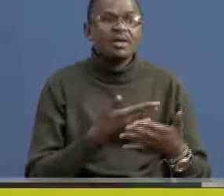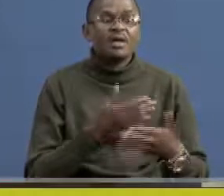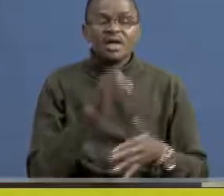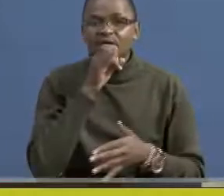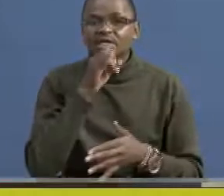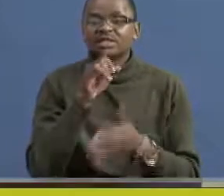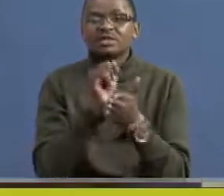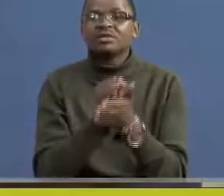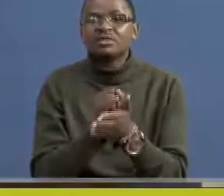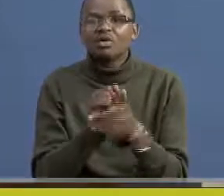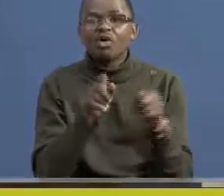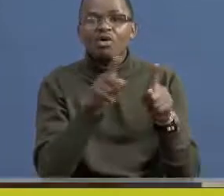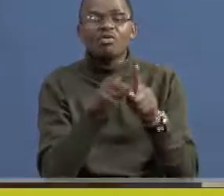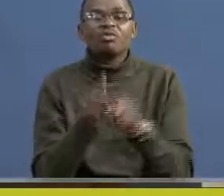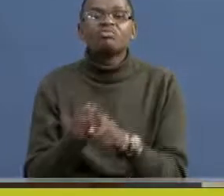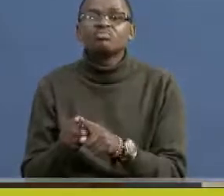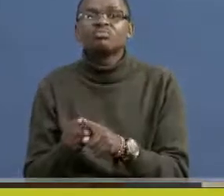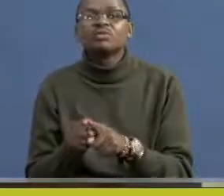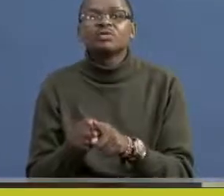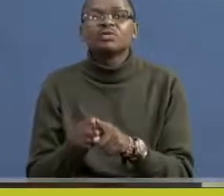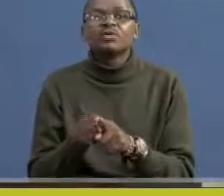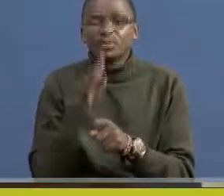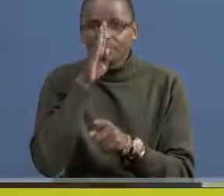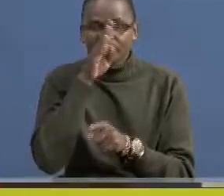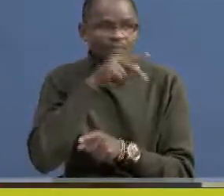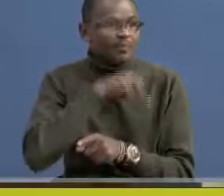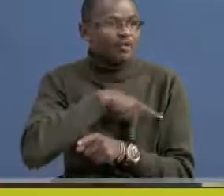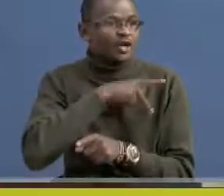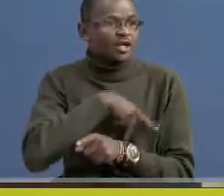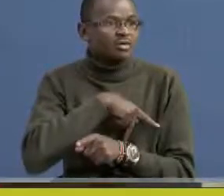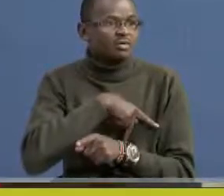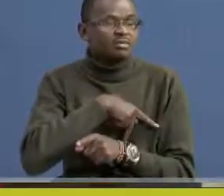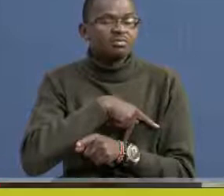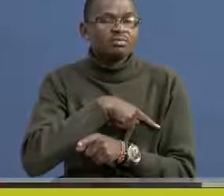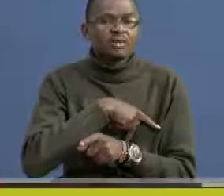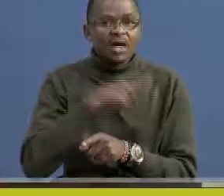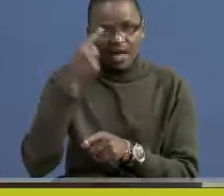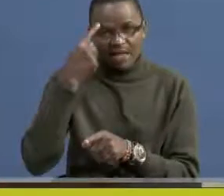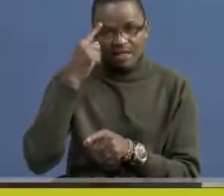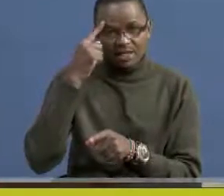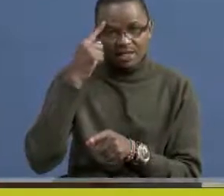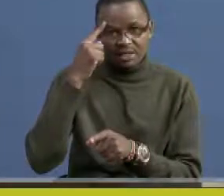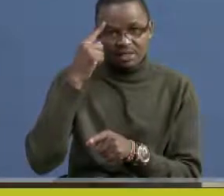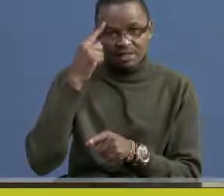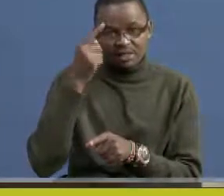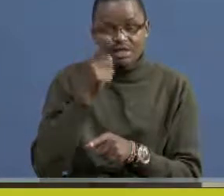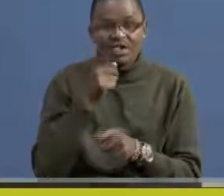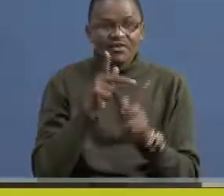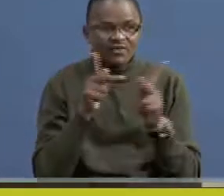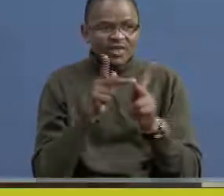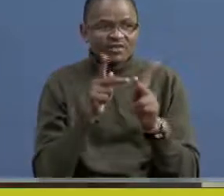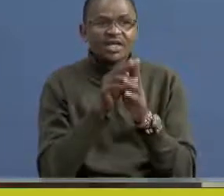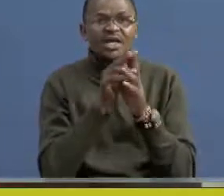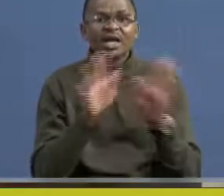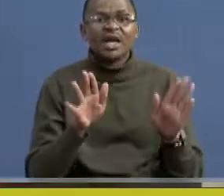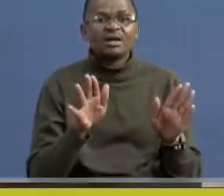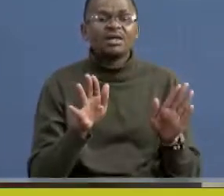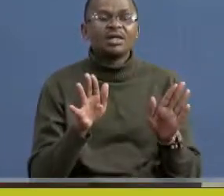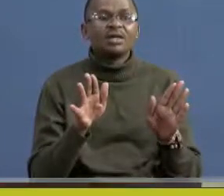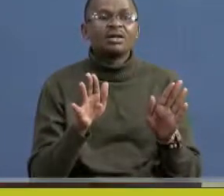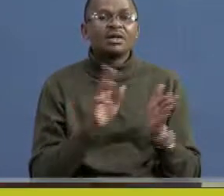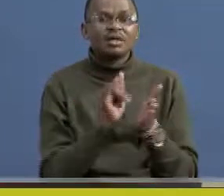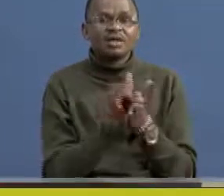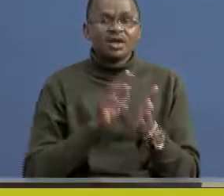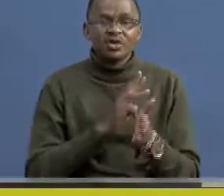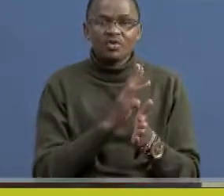is there to ultimately be profitable. I think BAT has been very clear that we